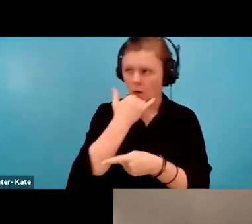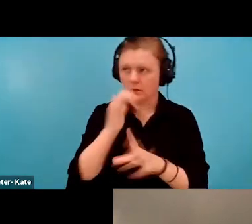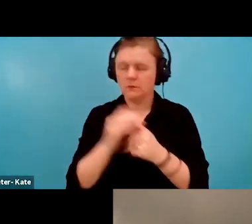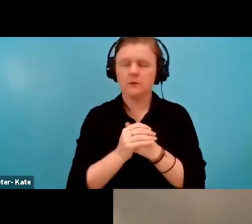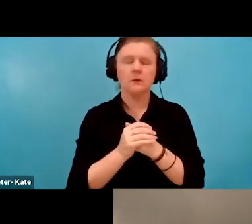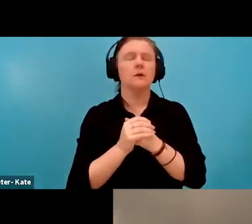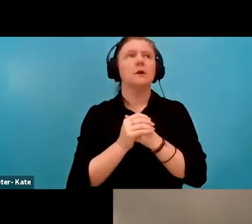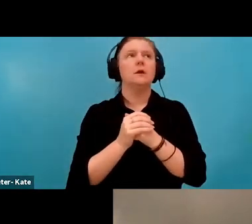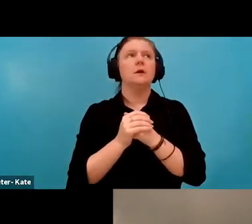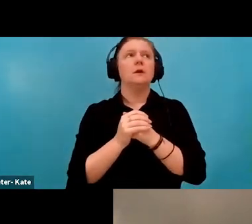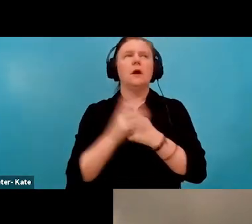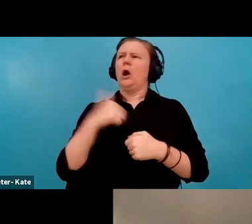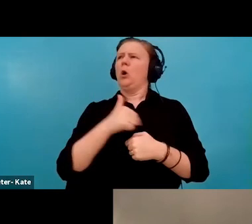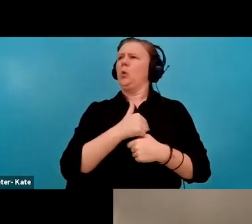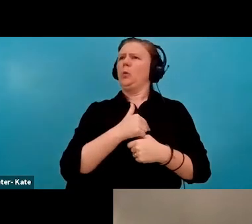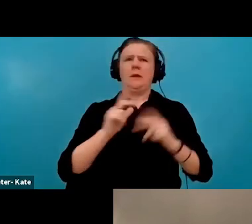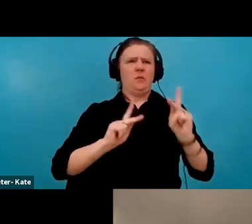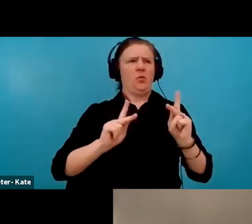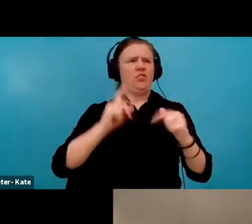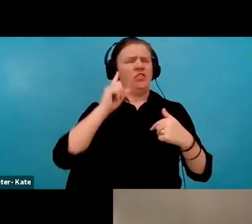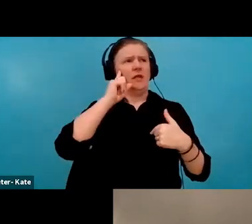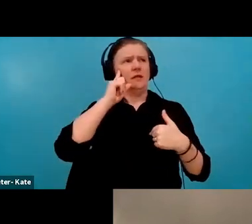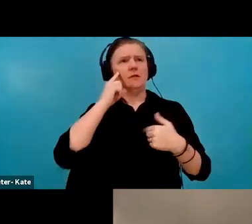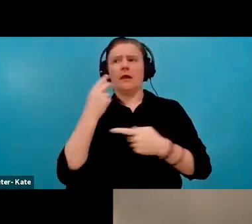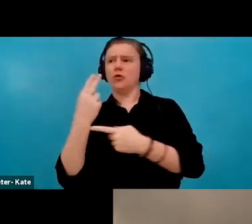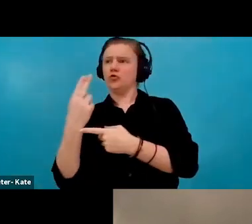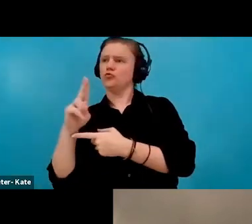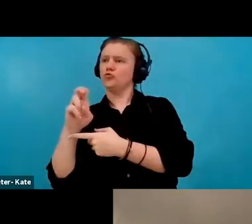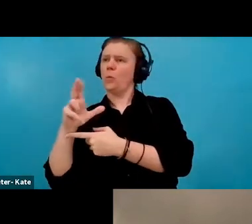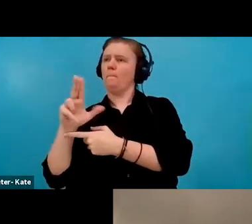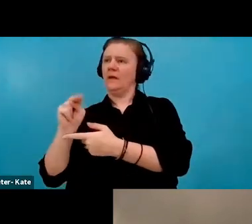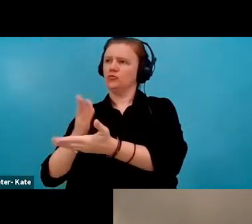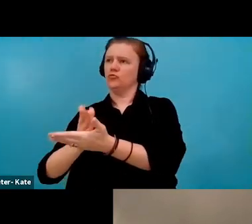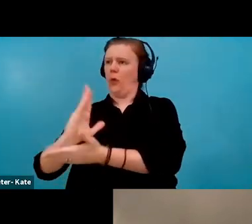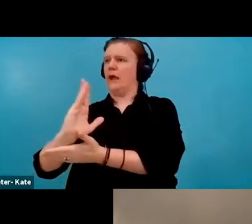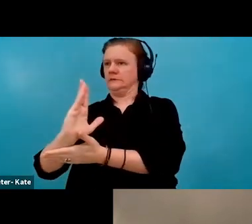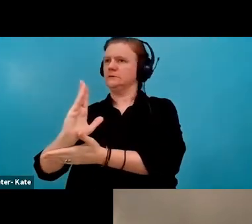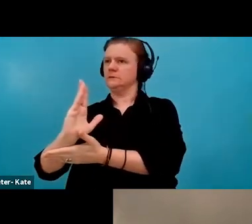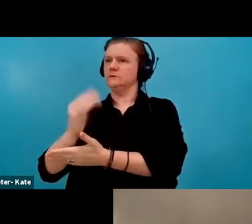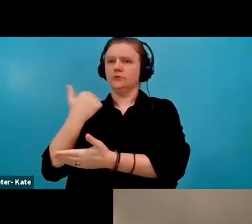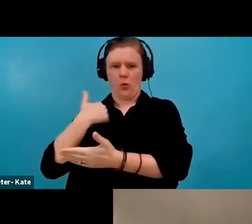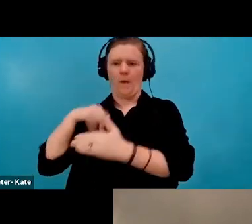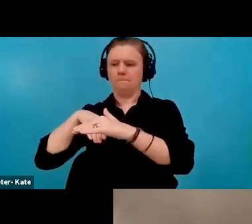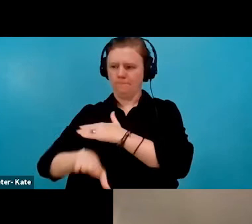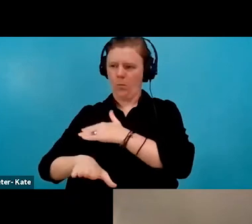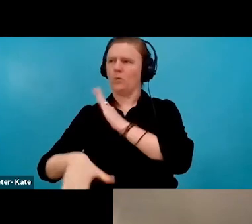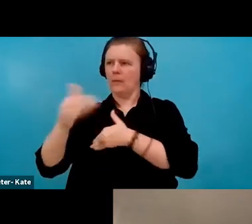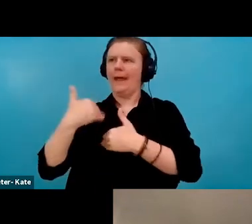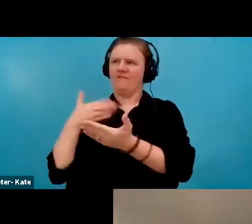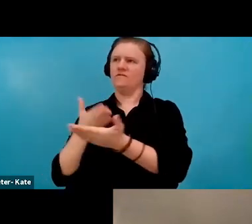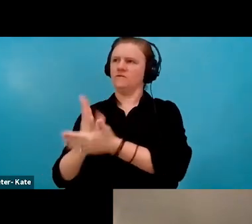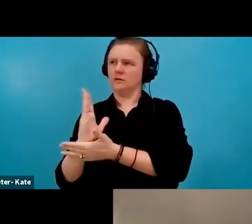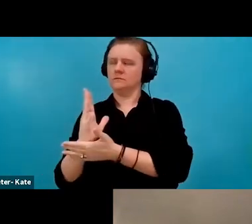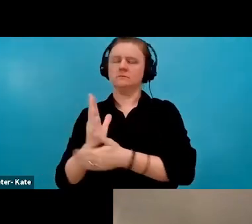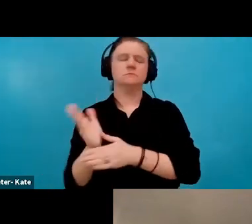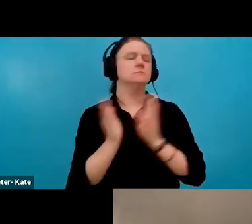confuse human rights, which are things that are conferred to you by virtue of just being a human. Civil